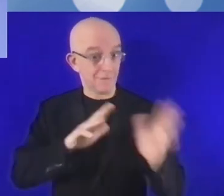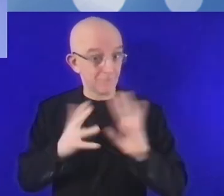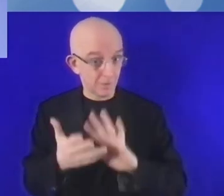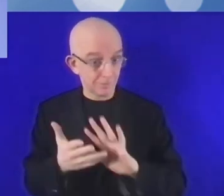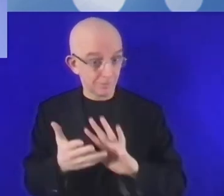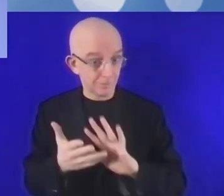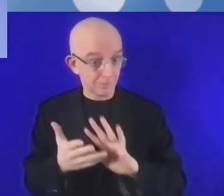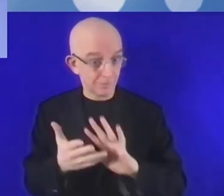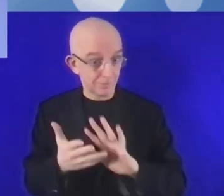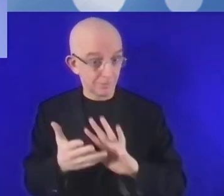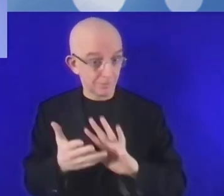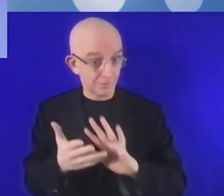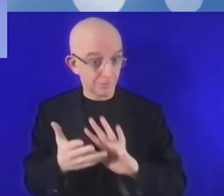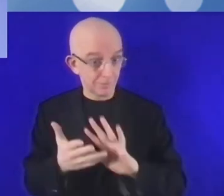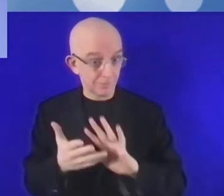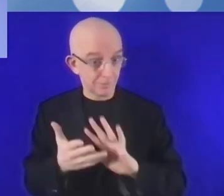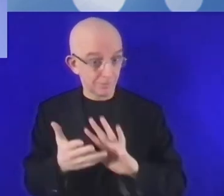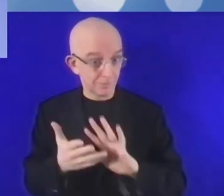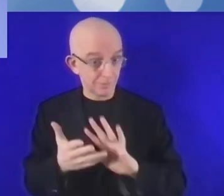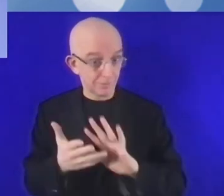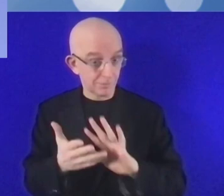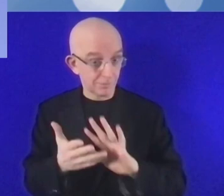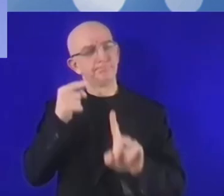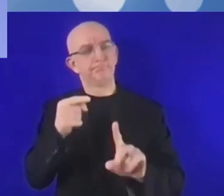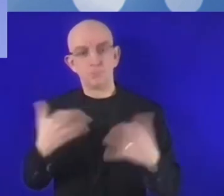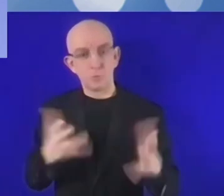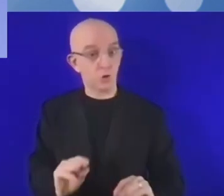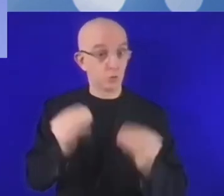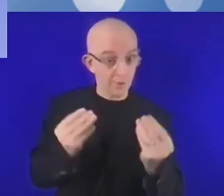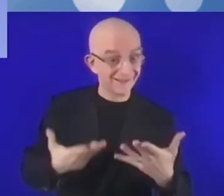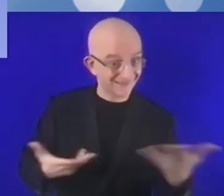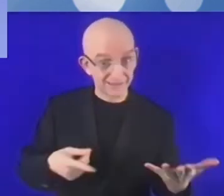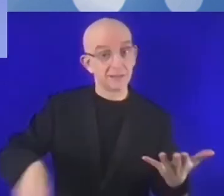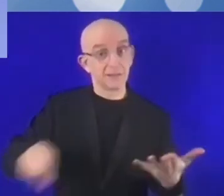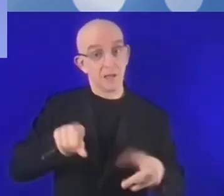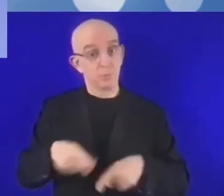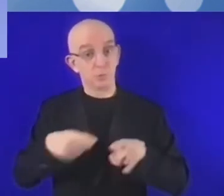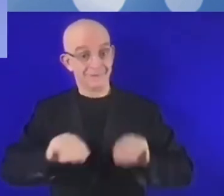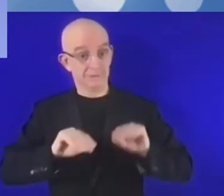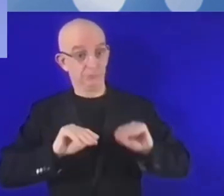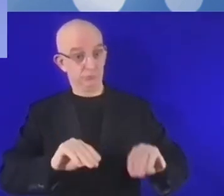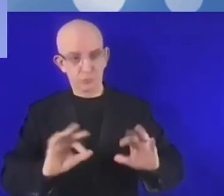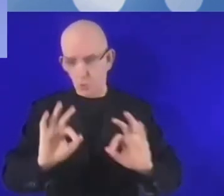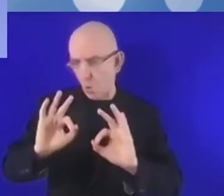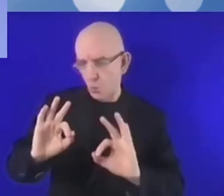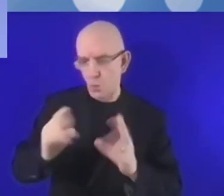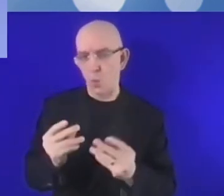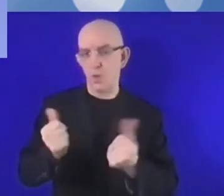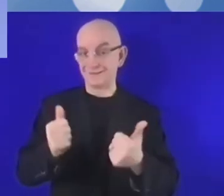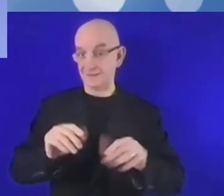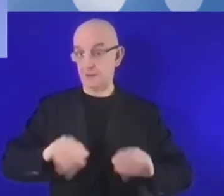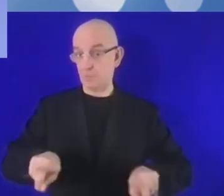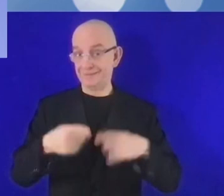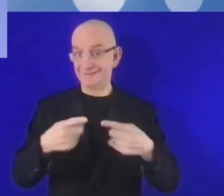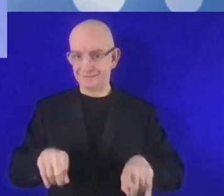neuronal connections, this value understanding and sensibility that makes kids and adults more sensitive to the